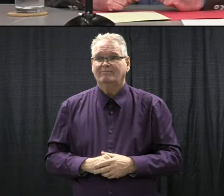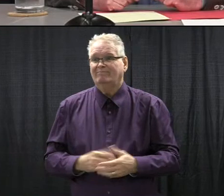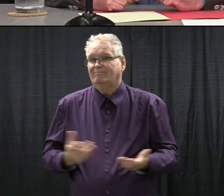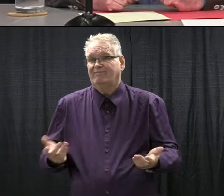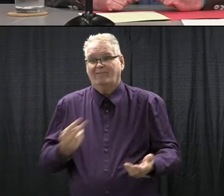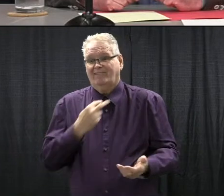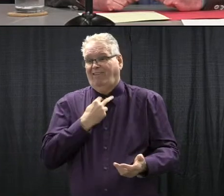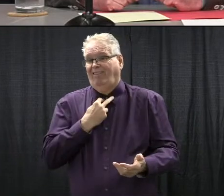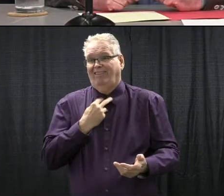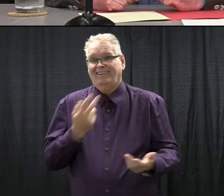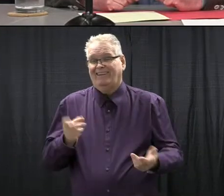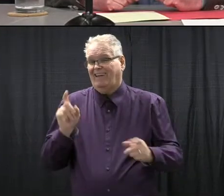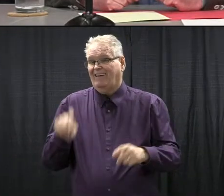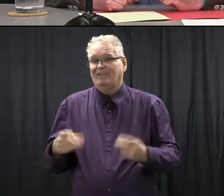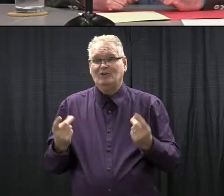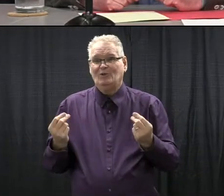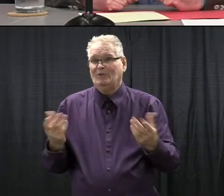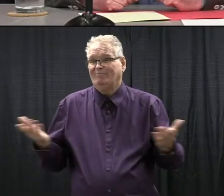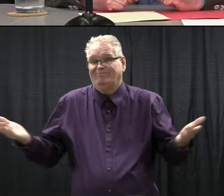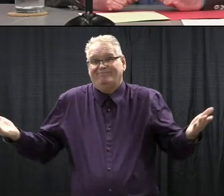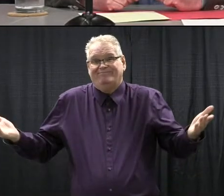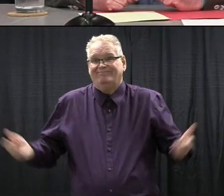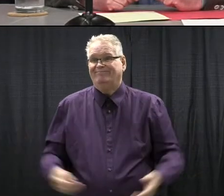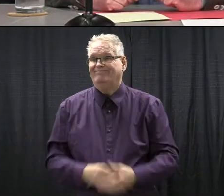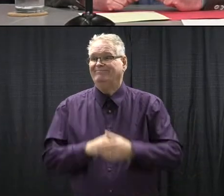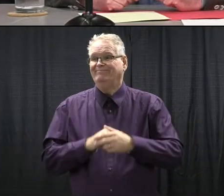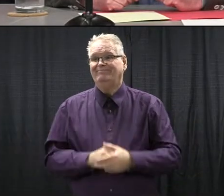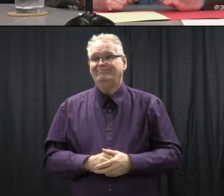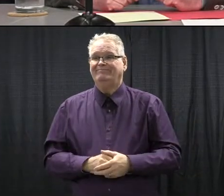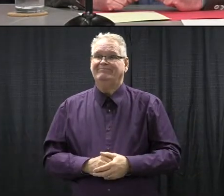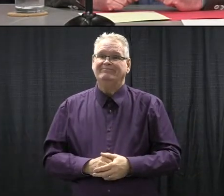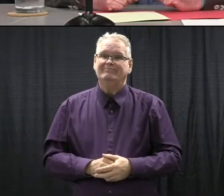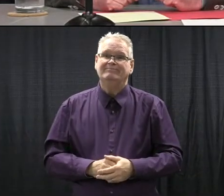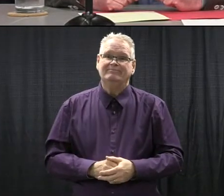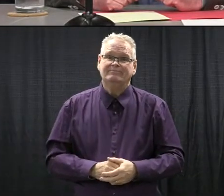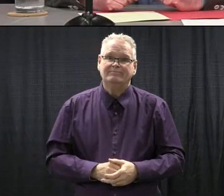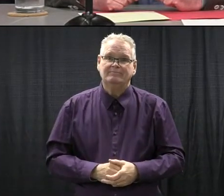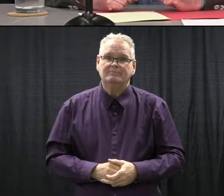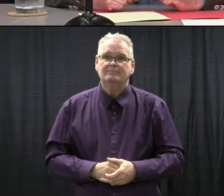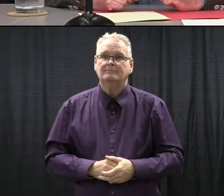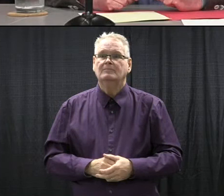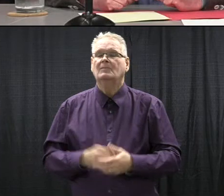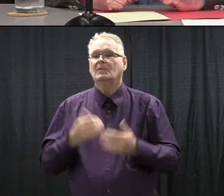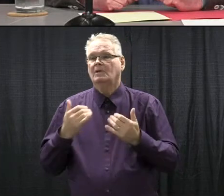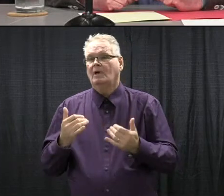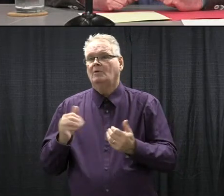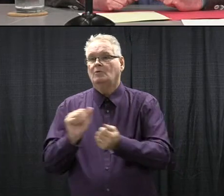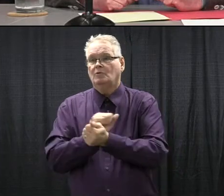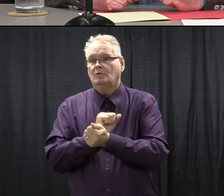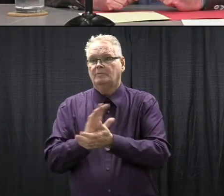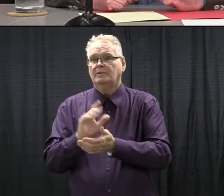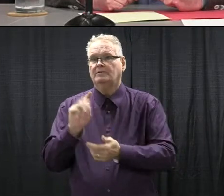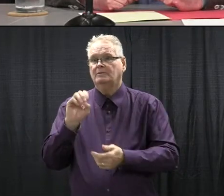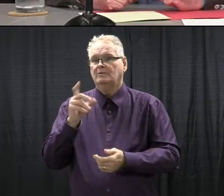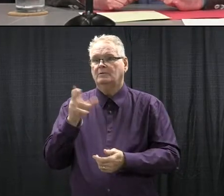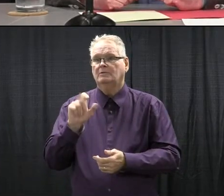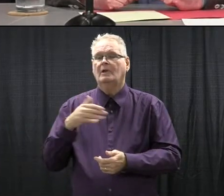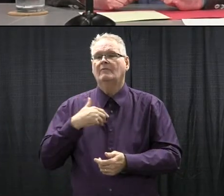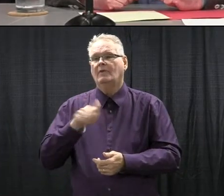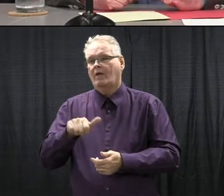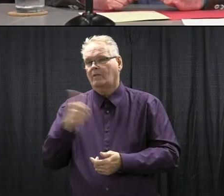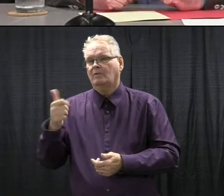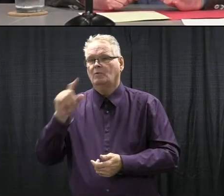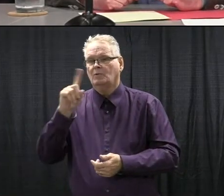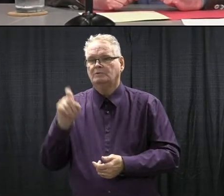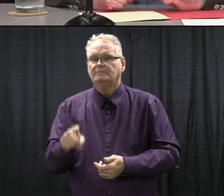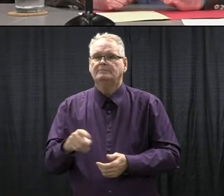Okay, thank you. And I'm wondering, perhaps this is better addressed to the minister.